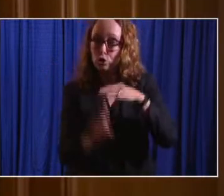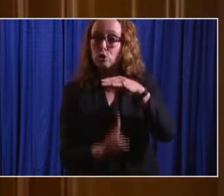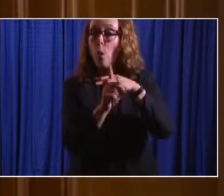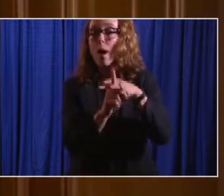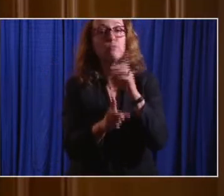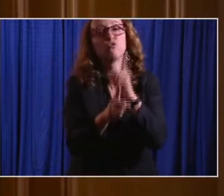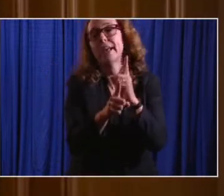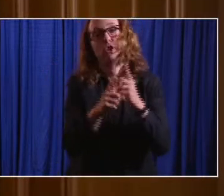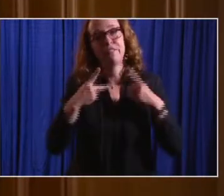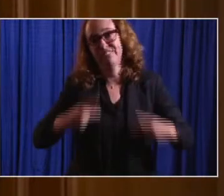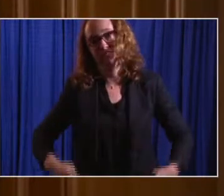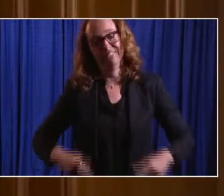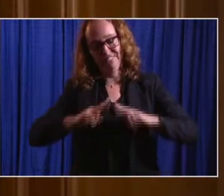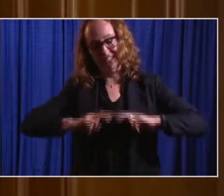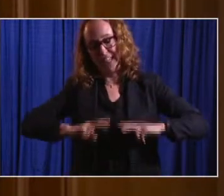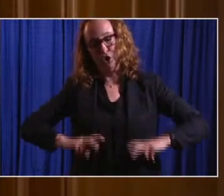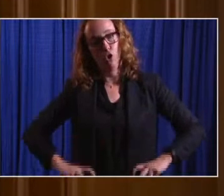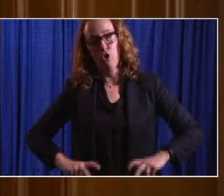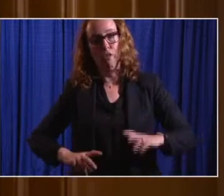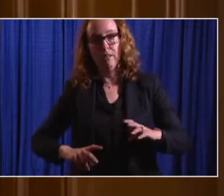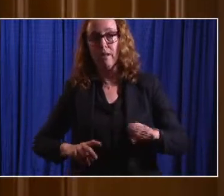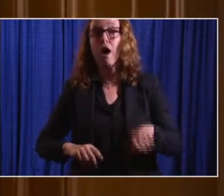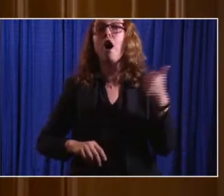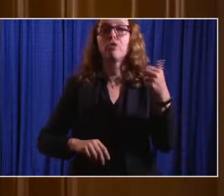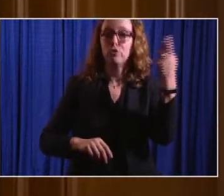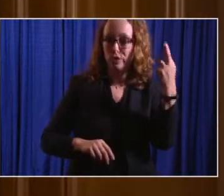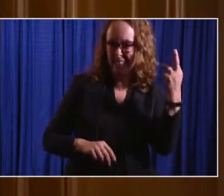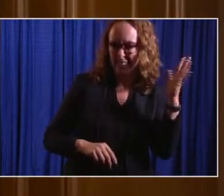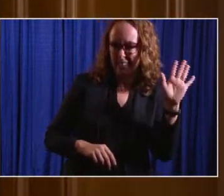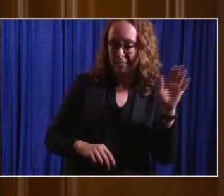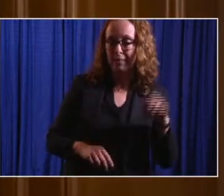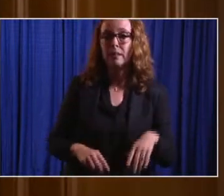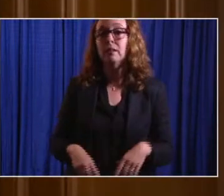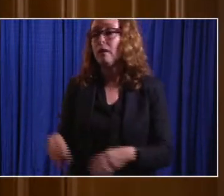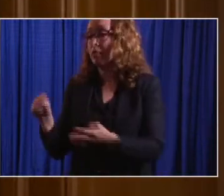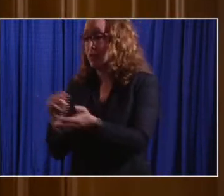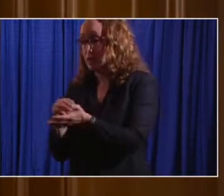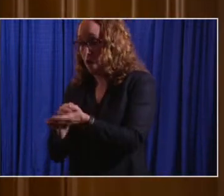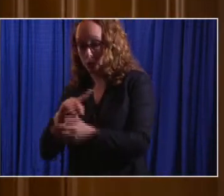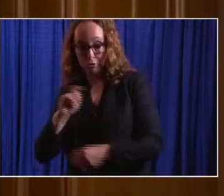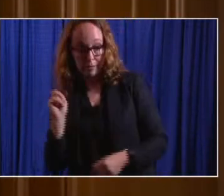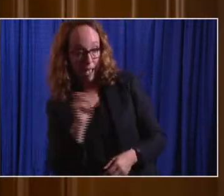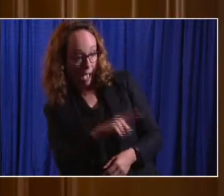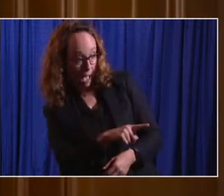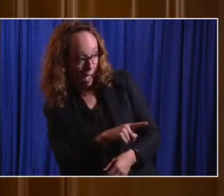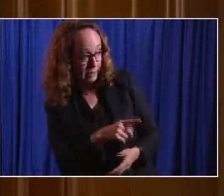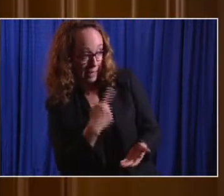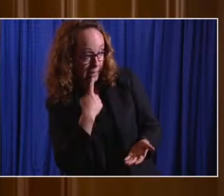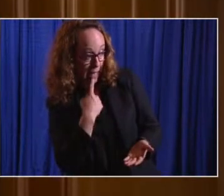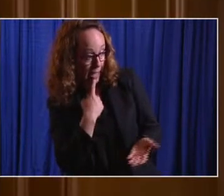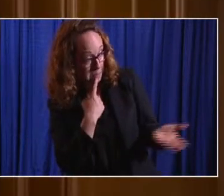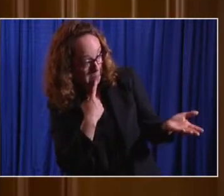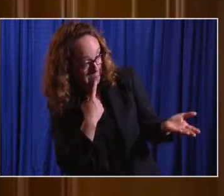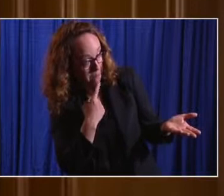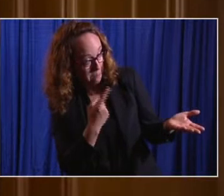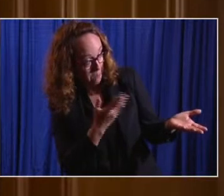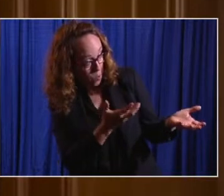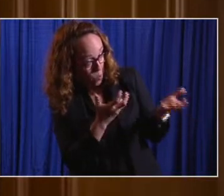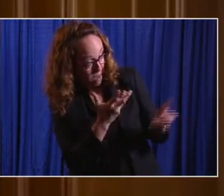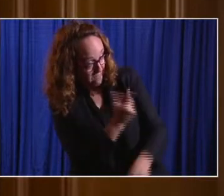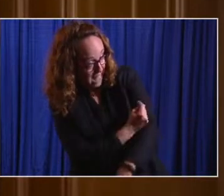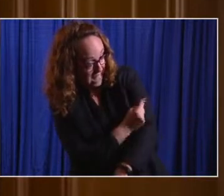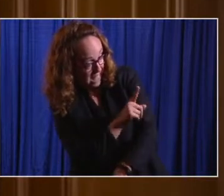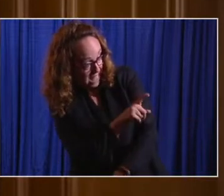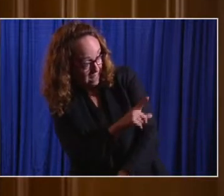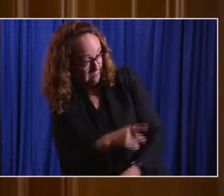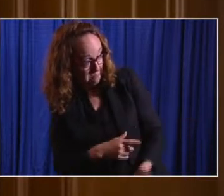other reason, and doctors turning to them after that is over with and saying, we have the vaccine. I